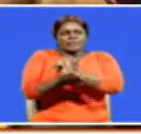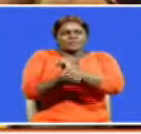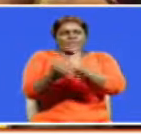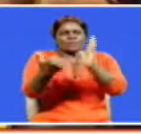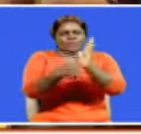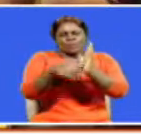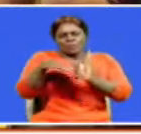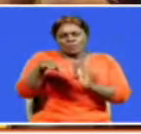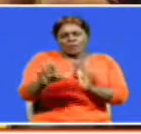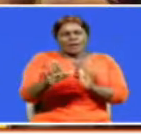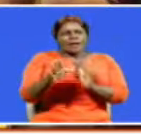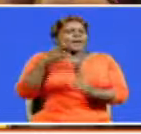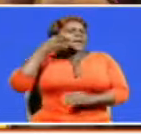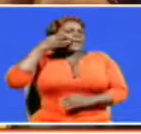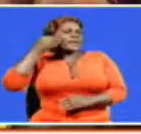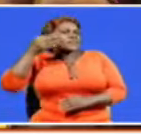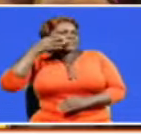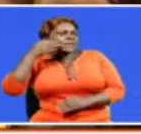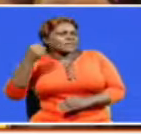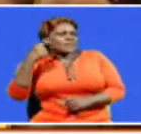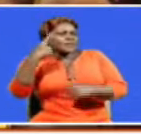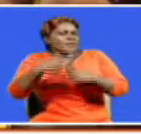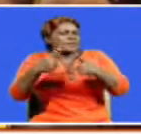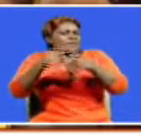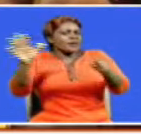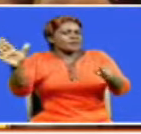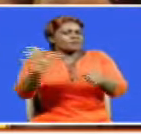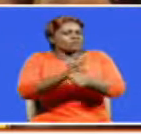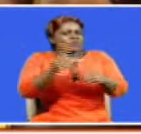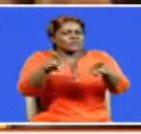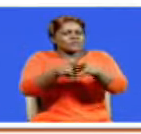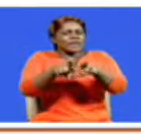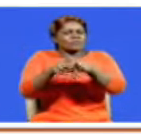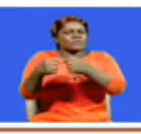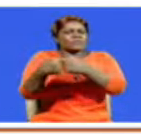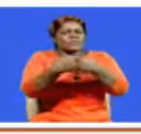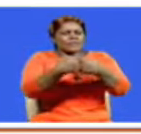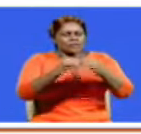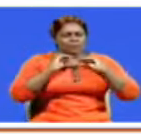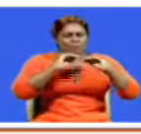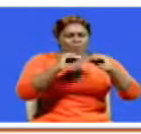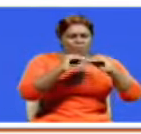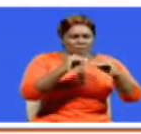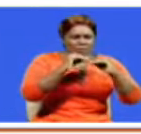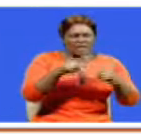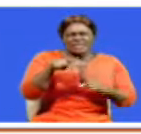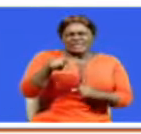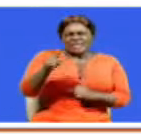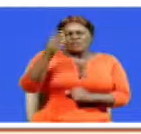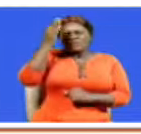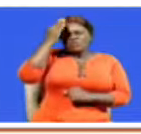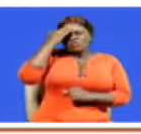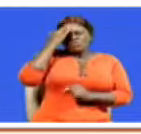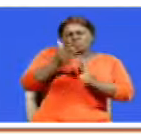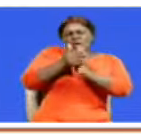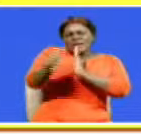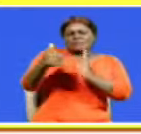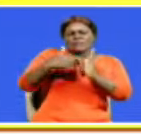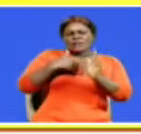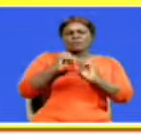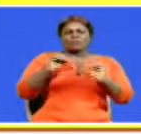masaibu ambayo wamekumbana nayo kwa mwaka mzima, ikiwemo changamoto ya kufunza masomo wasiokuwa na utaalamu